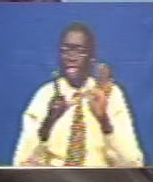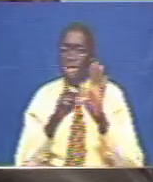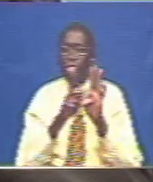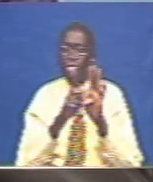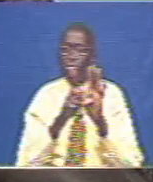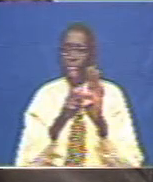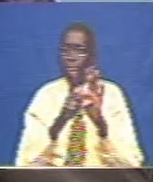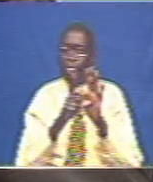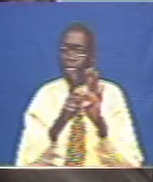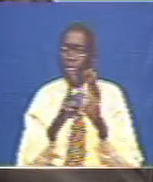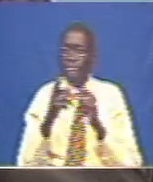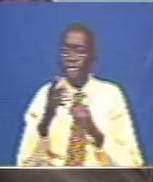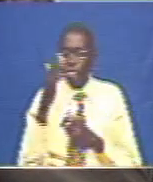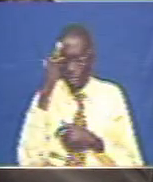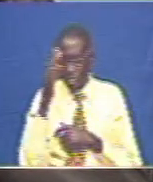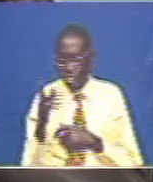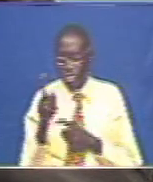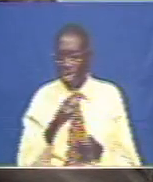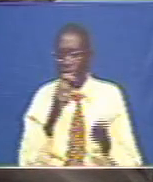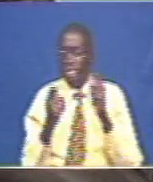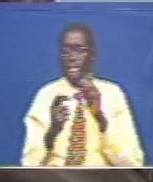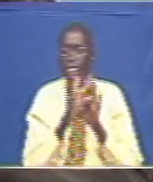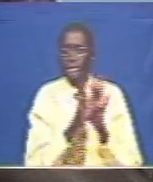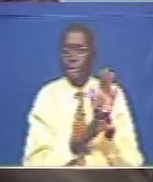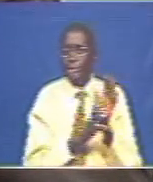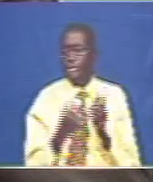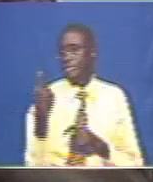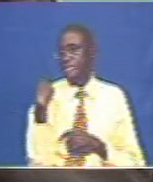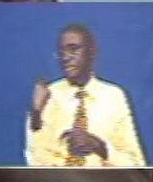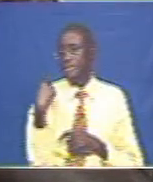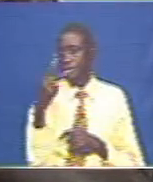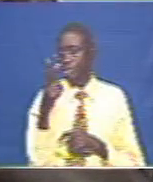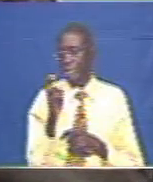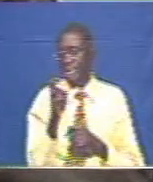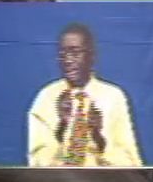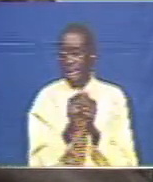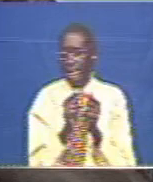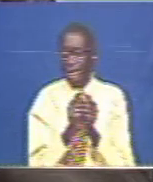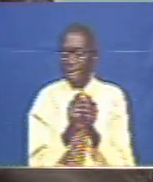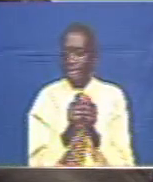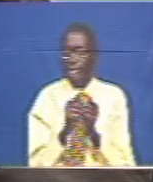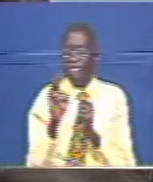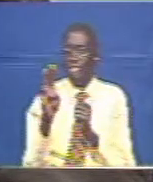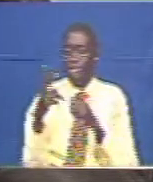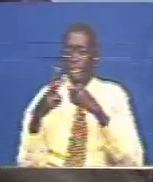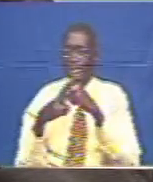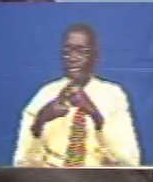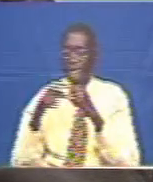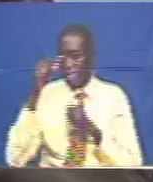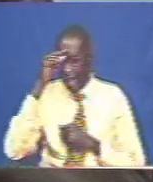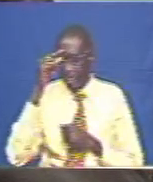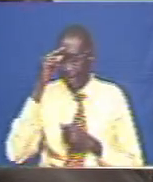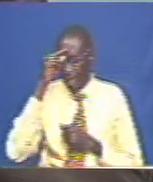You know, O'Brien, we changed our constitution the other day. The constitution created 47 governments,